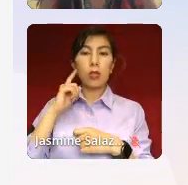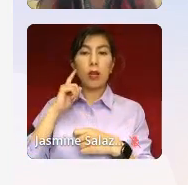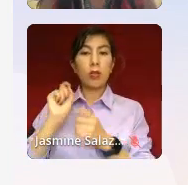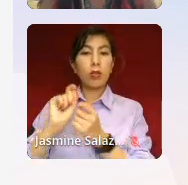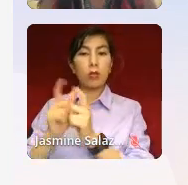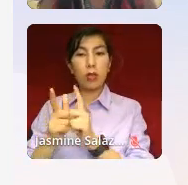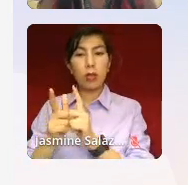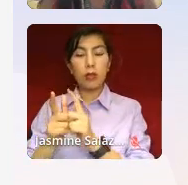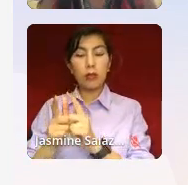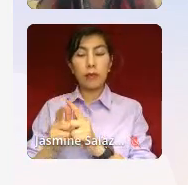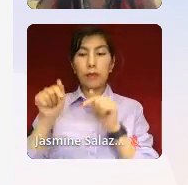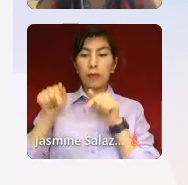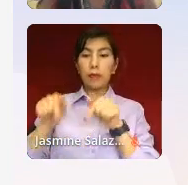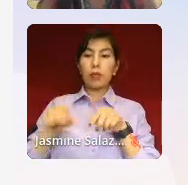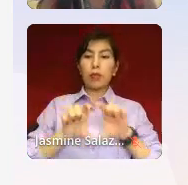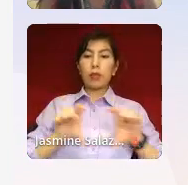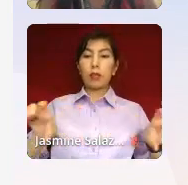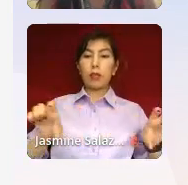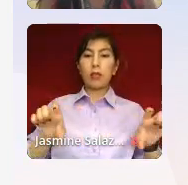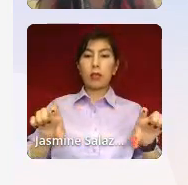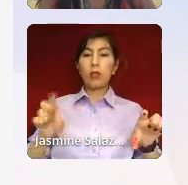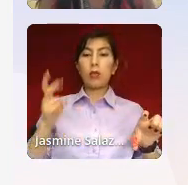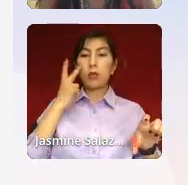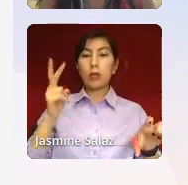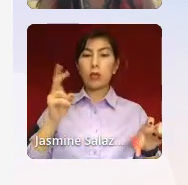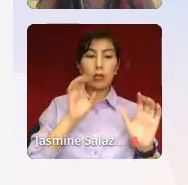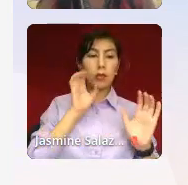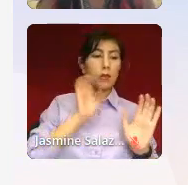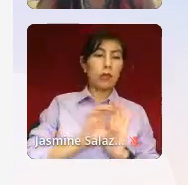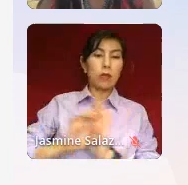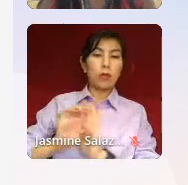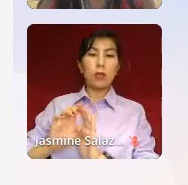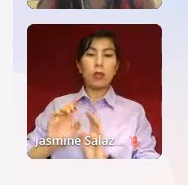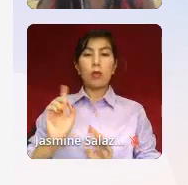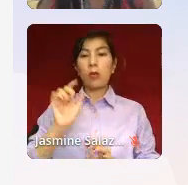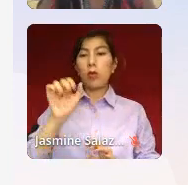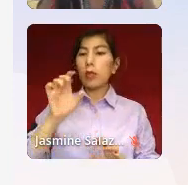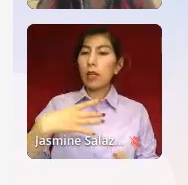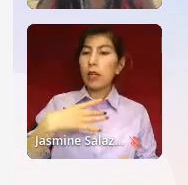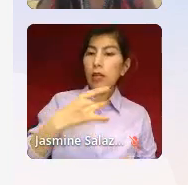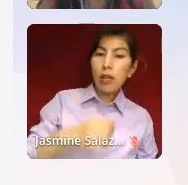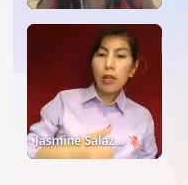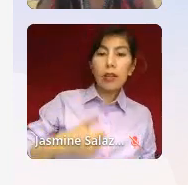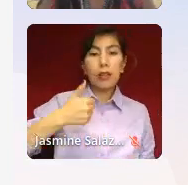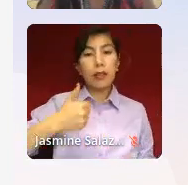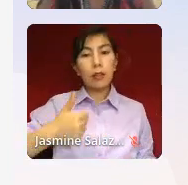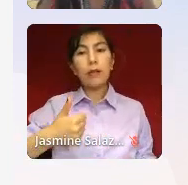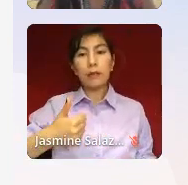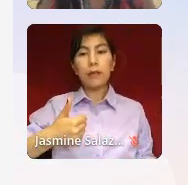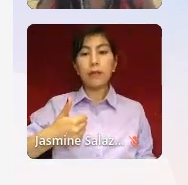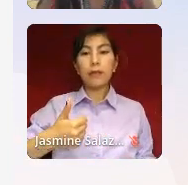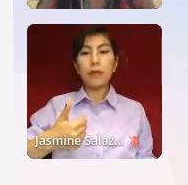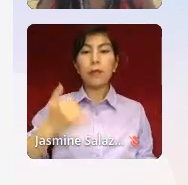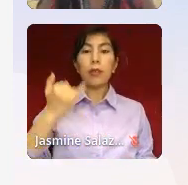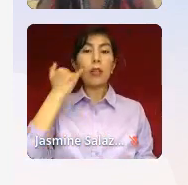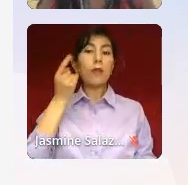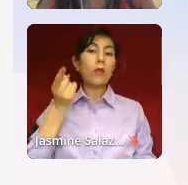the screen, there are emoticons where you can like things, thumbs up. If